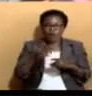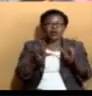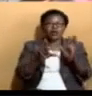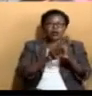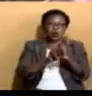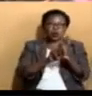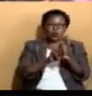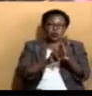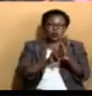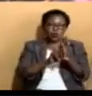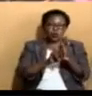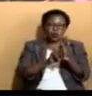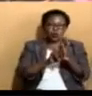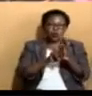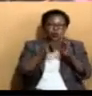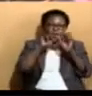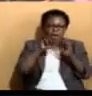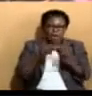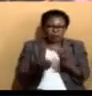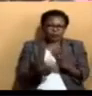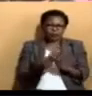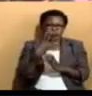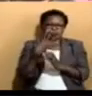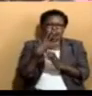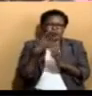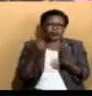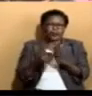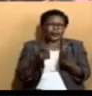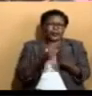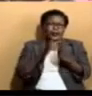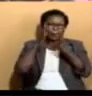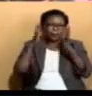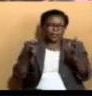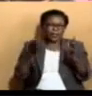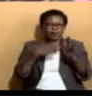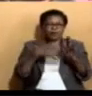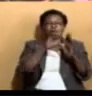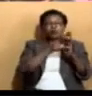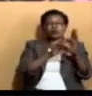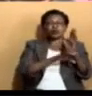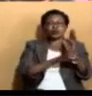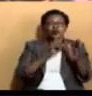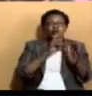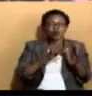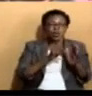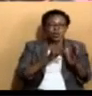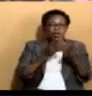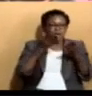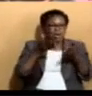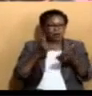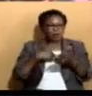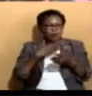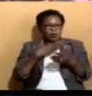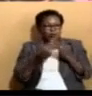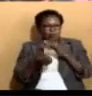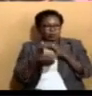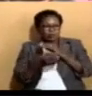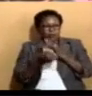would bring chaos to the constitutional order. Let me revert to the case at